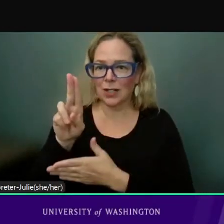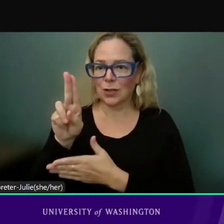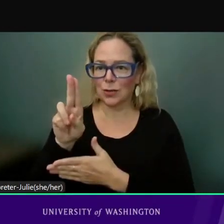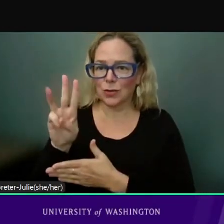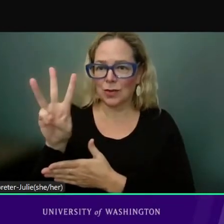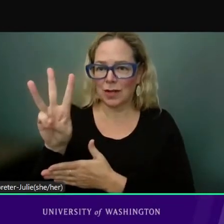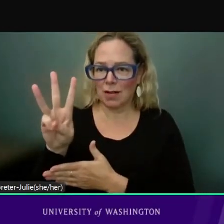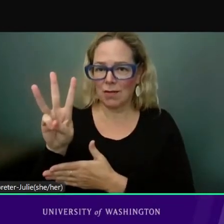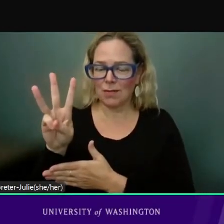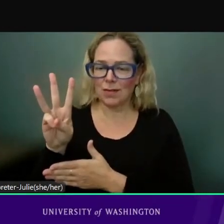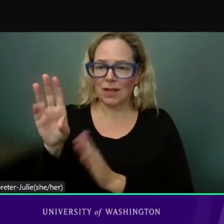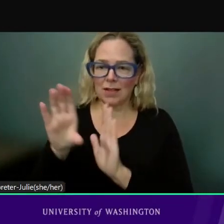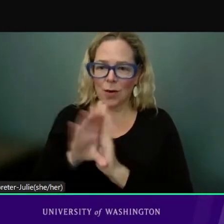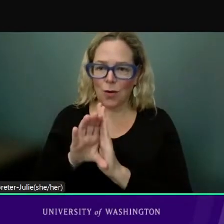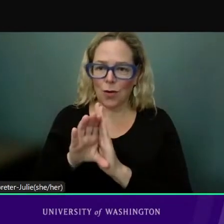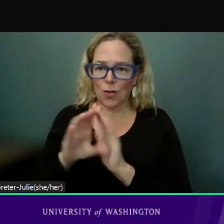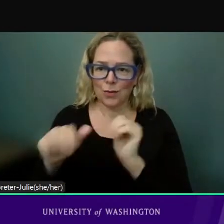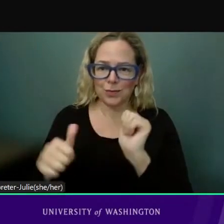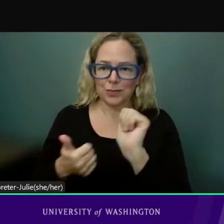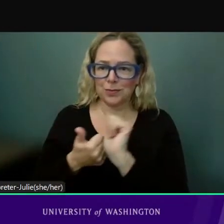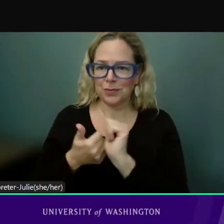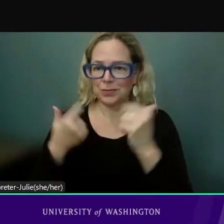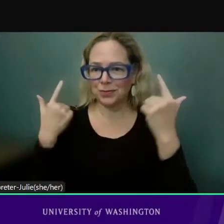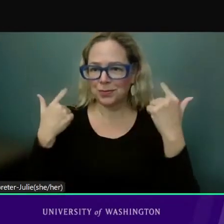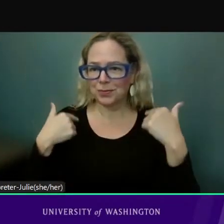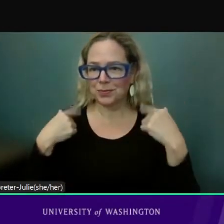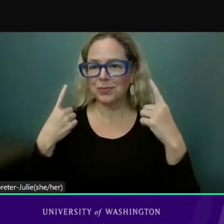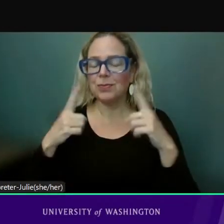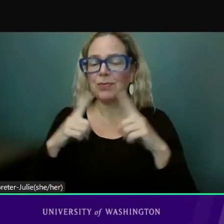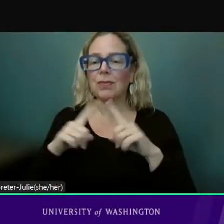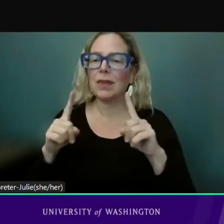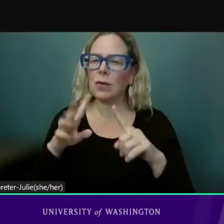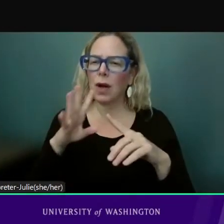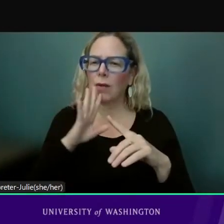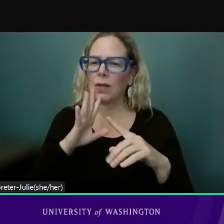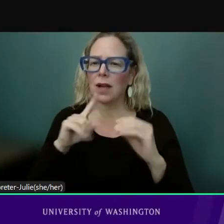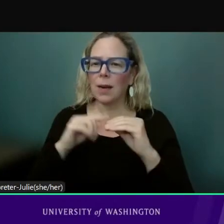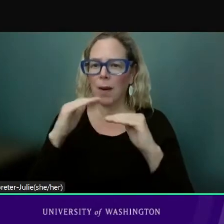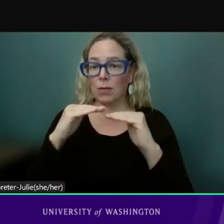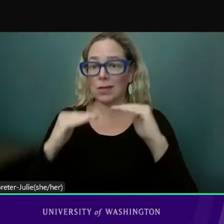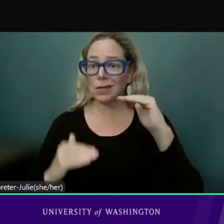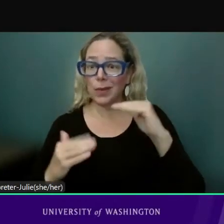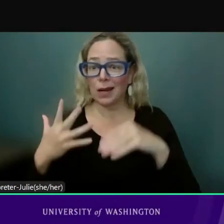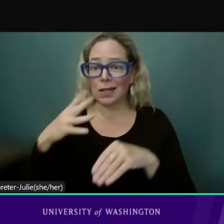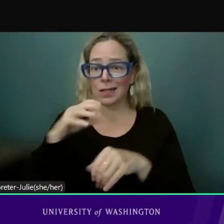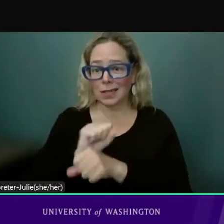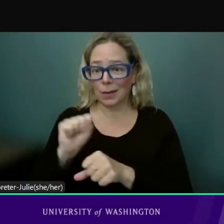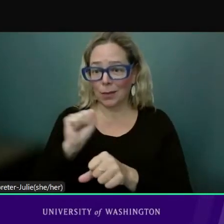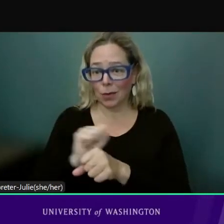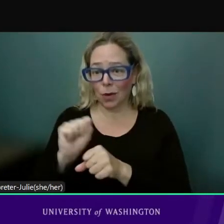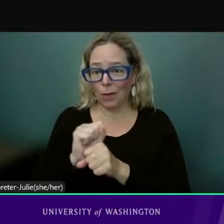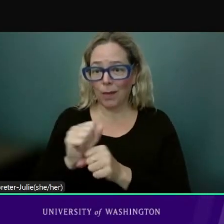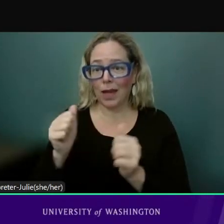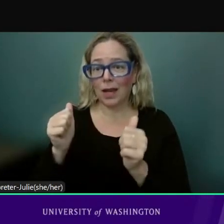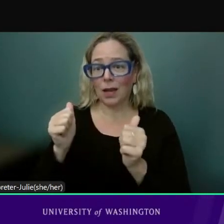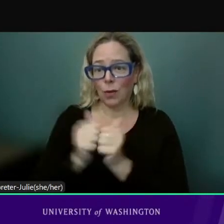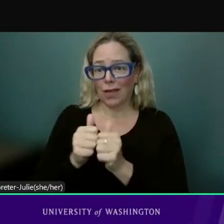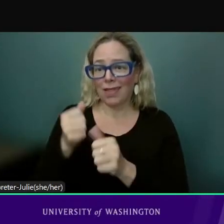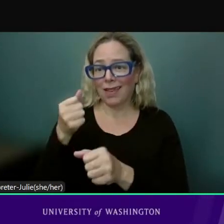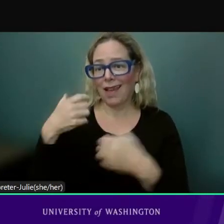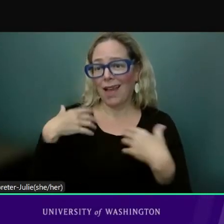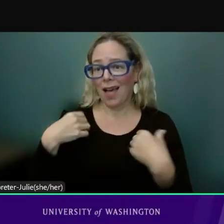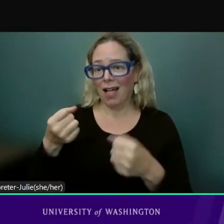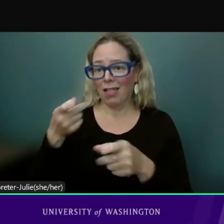logos. So I'm going to talk about disparities in employment and work conditions among healthcare workers with